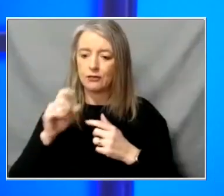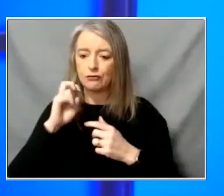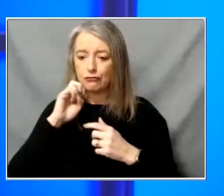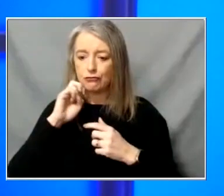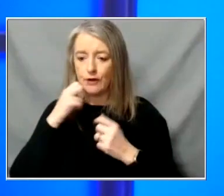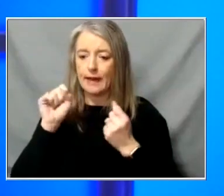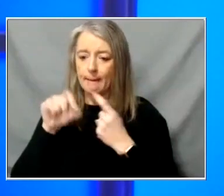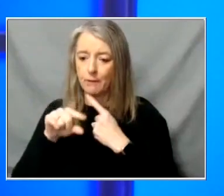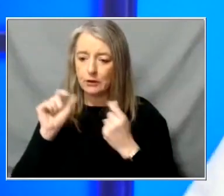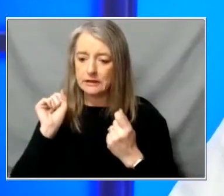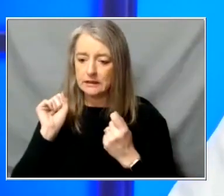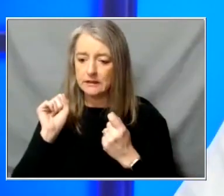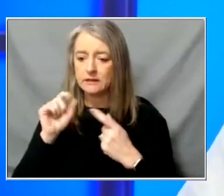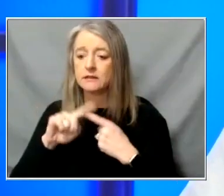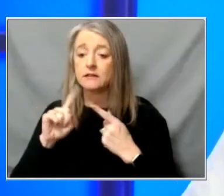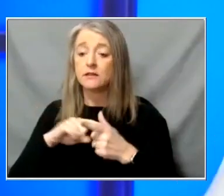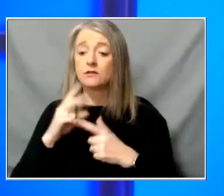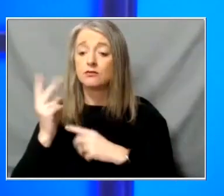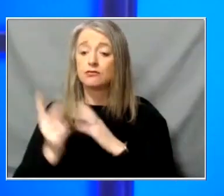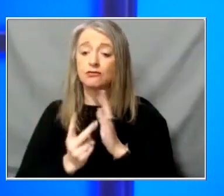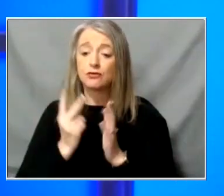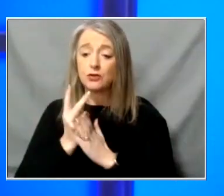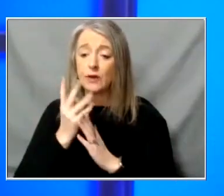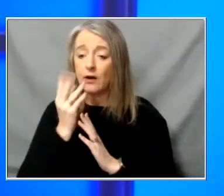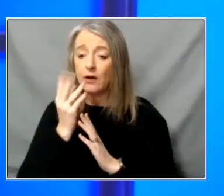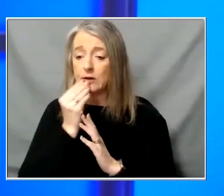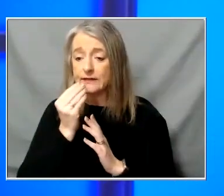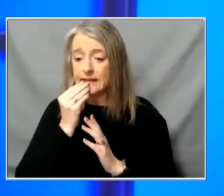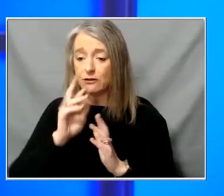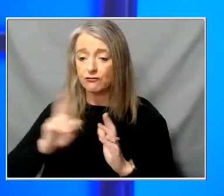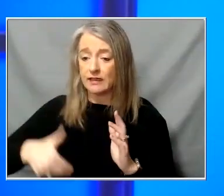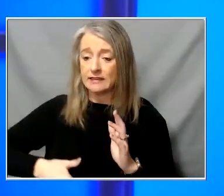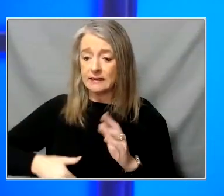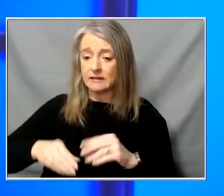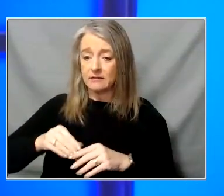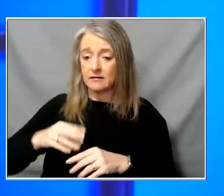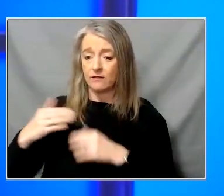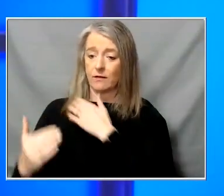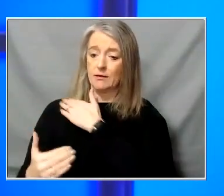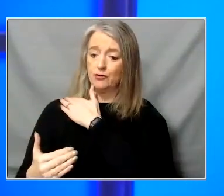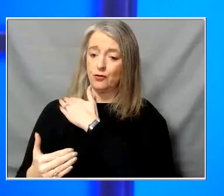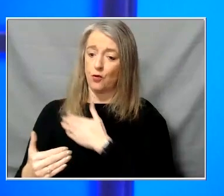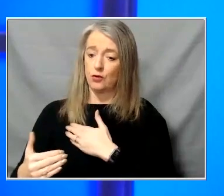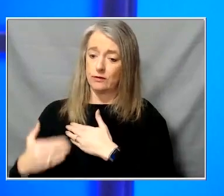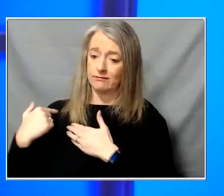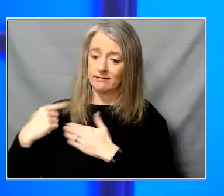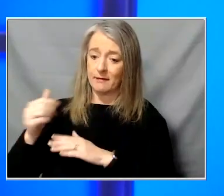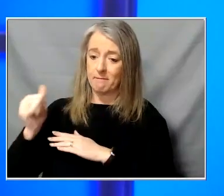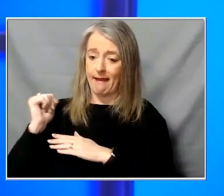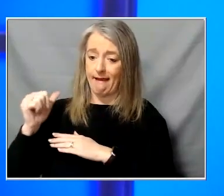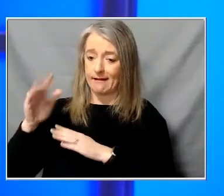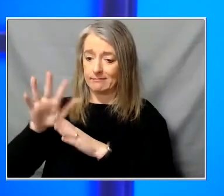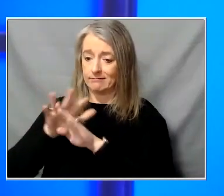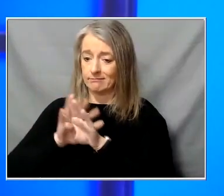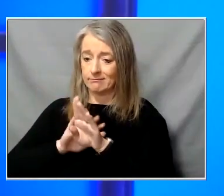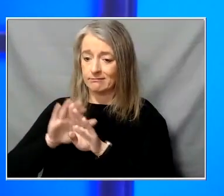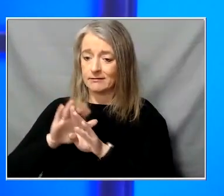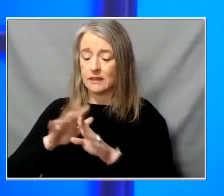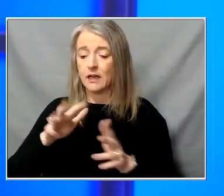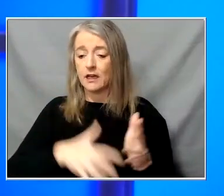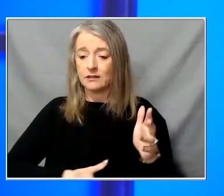passively stores it. And so the liver is still actively synthesizing bile before the gallbladder is gone and after the gallbladder is gone. And for most people,